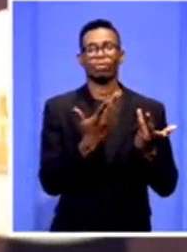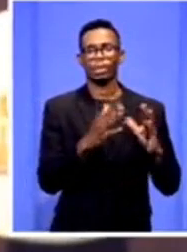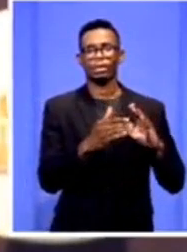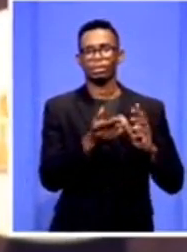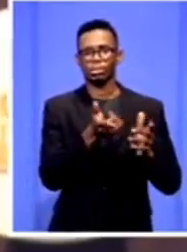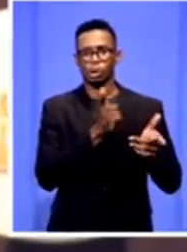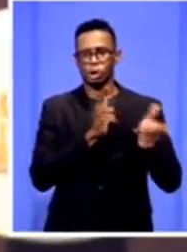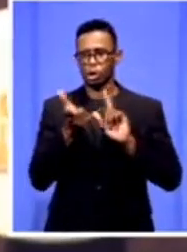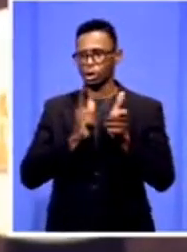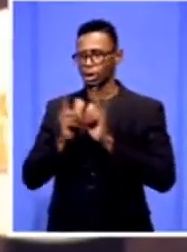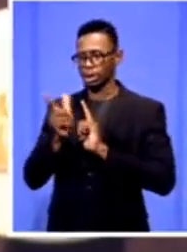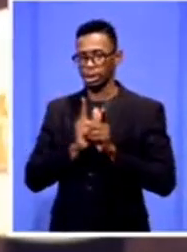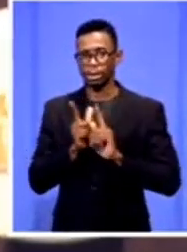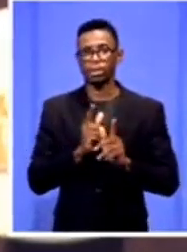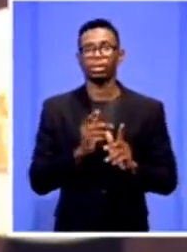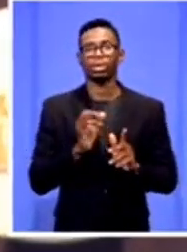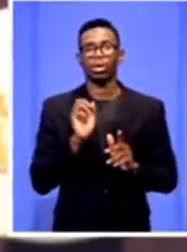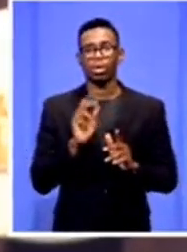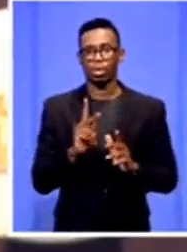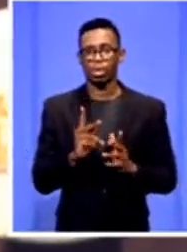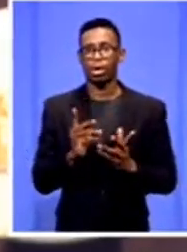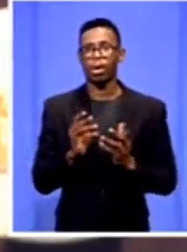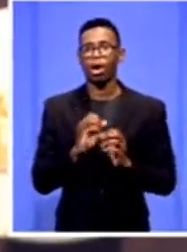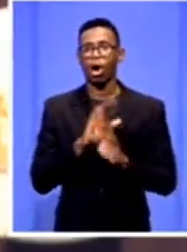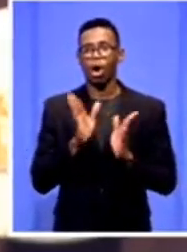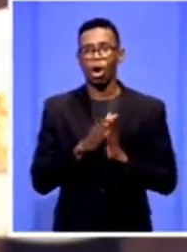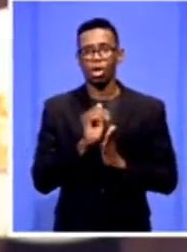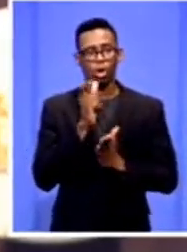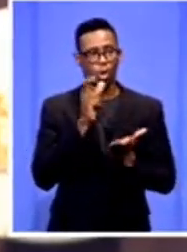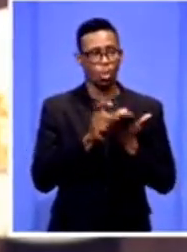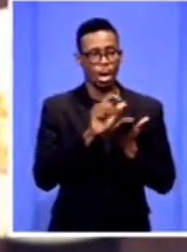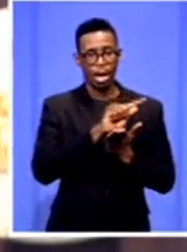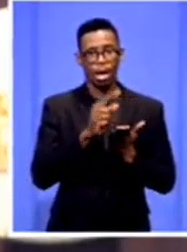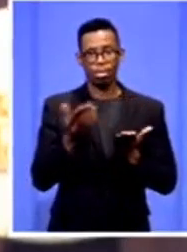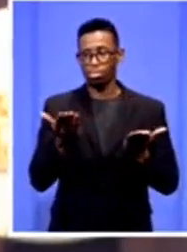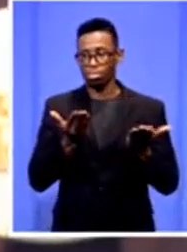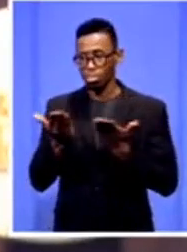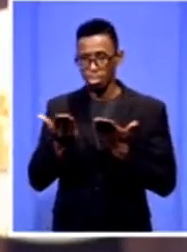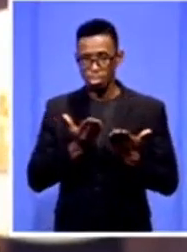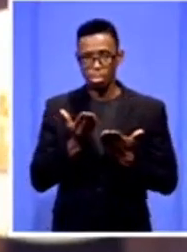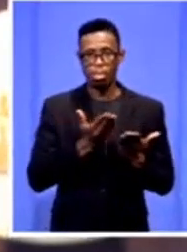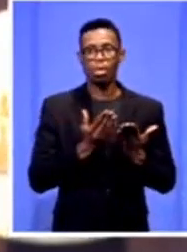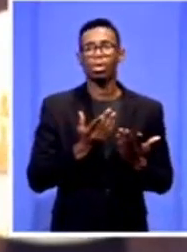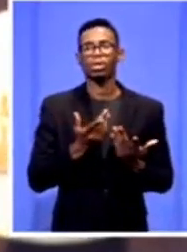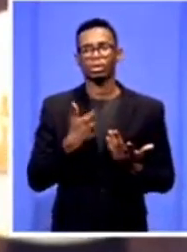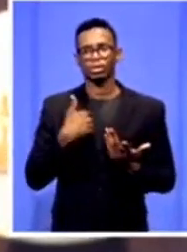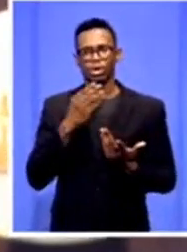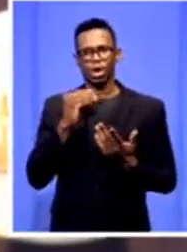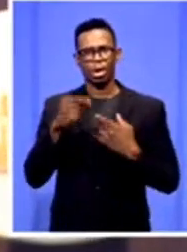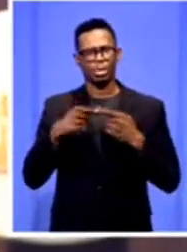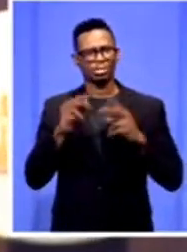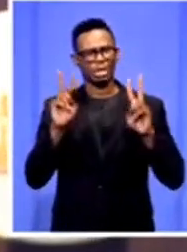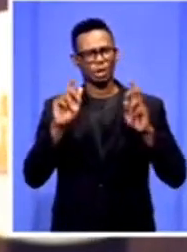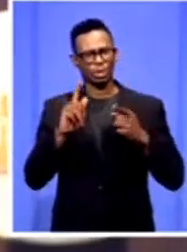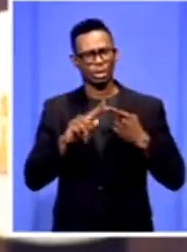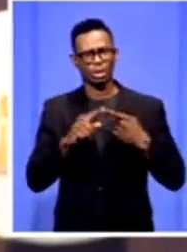hlahileng, boholo ba tsona bo ne bo lla ka taba ya tlhokeho ya mosebetsi, unemployment, especially